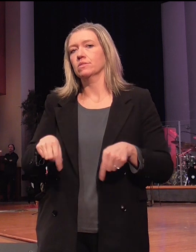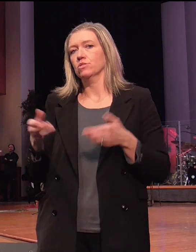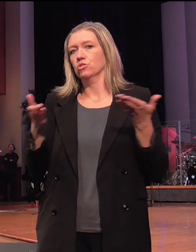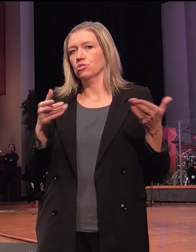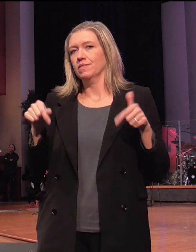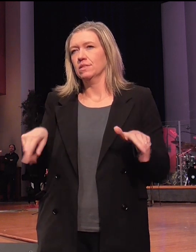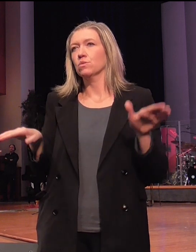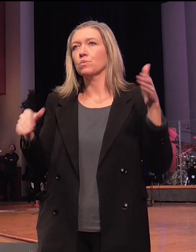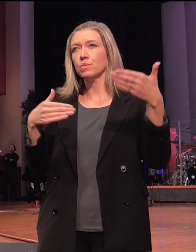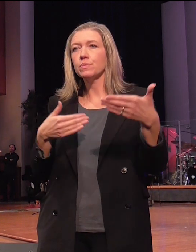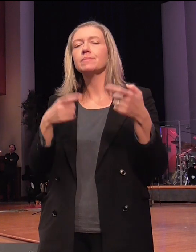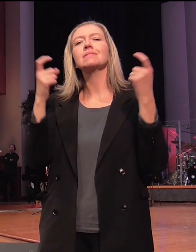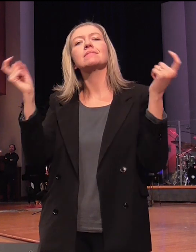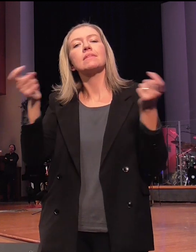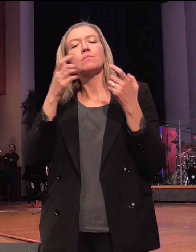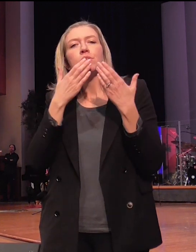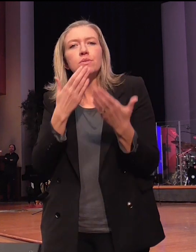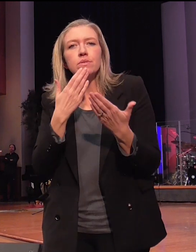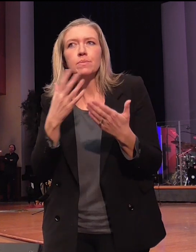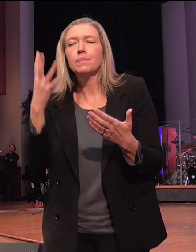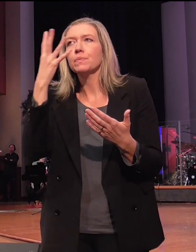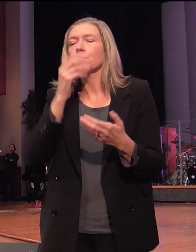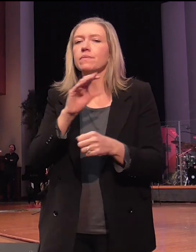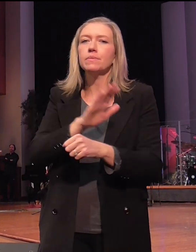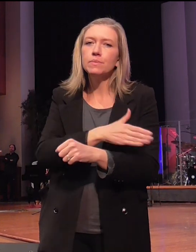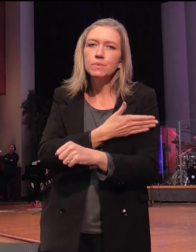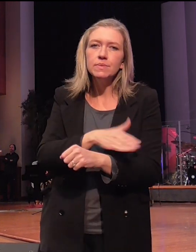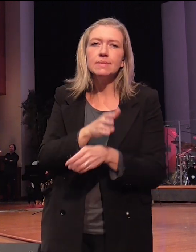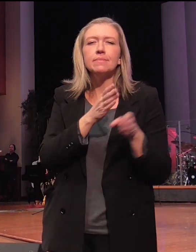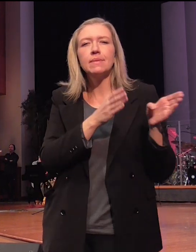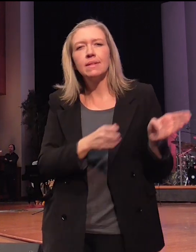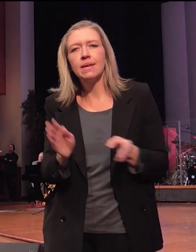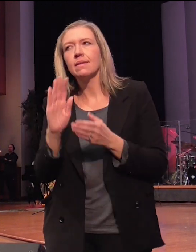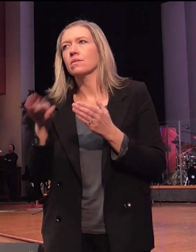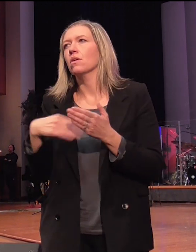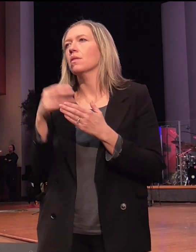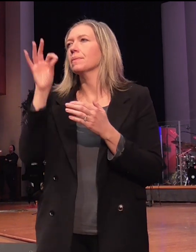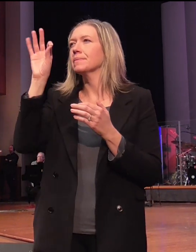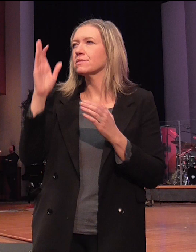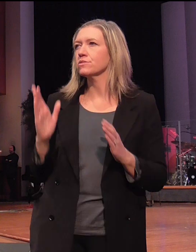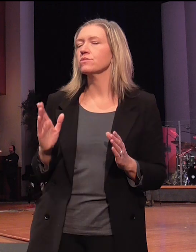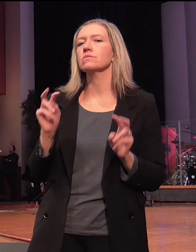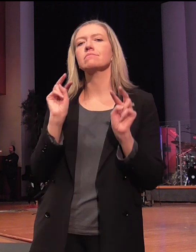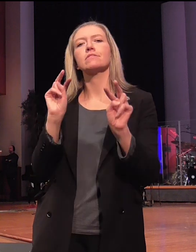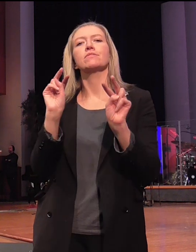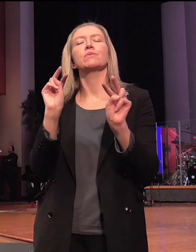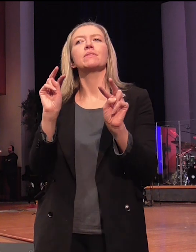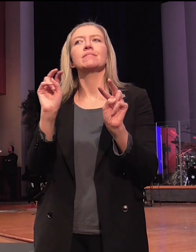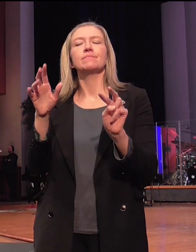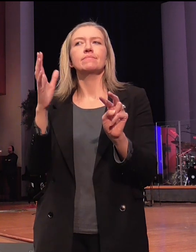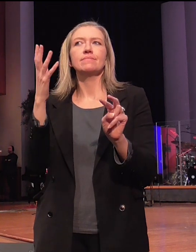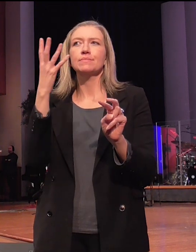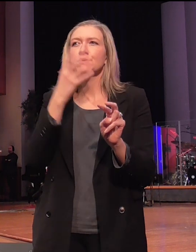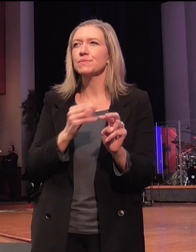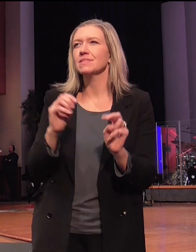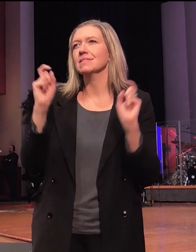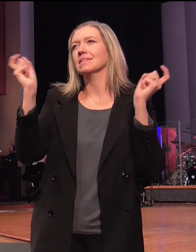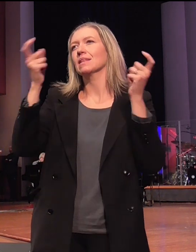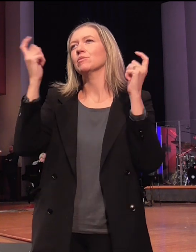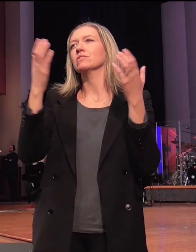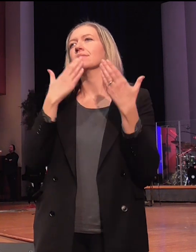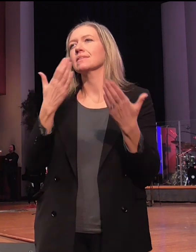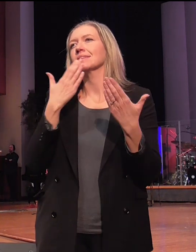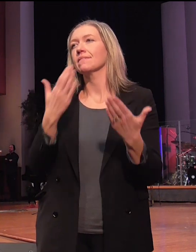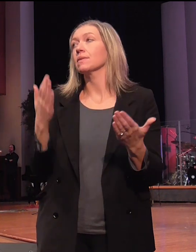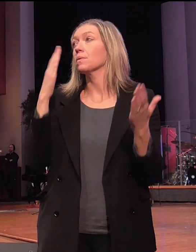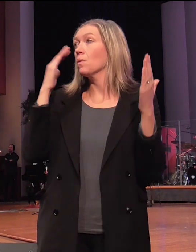to celebrate gratitude with beautiful music that we've got planned, all the ministers, and we're looking forward to having a wonderful celebration of Thanksgiving. We hope